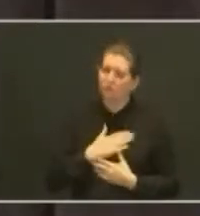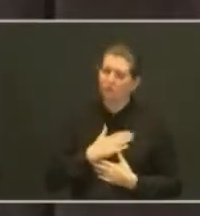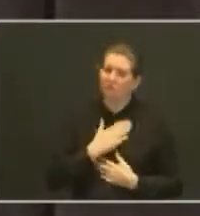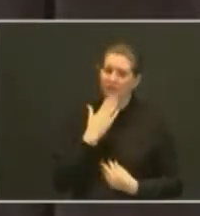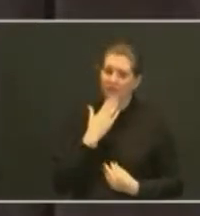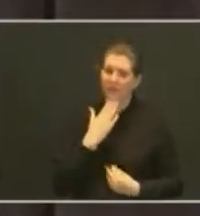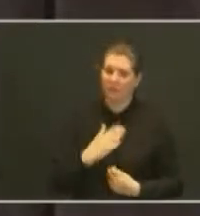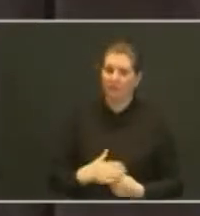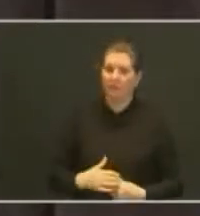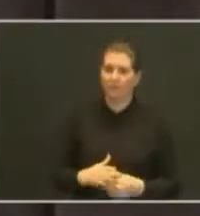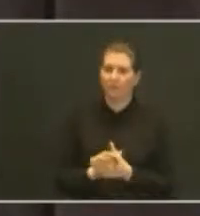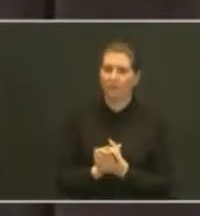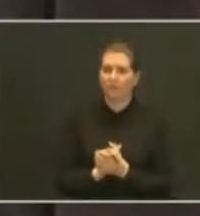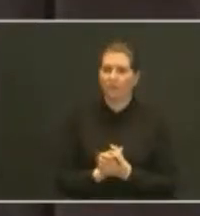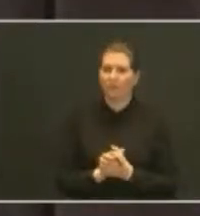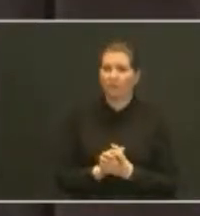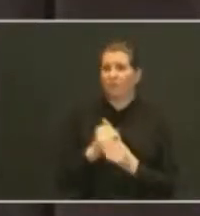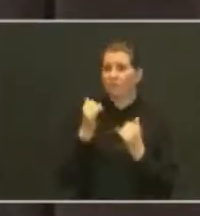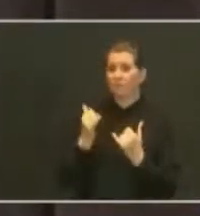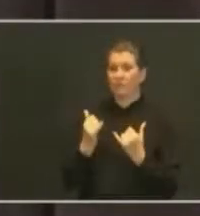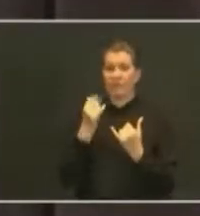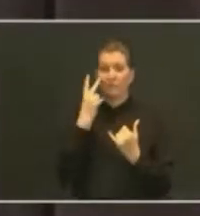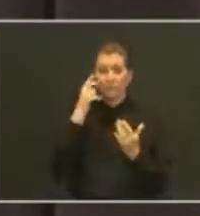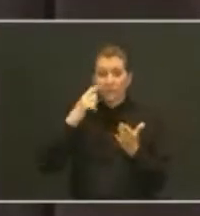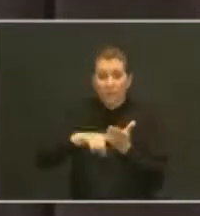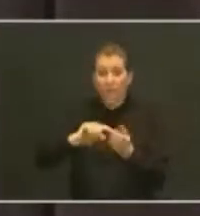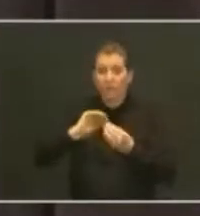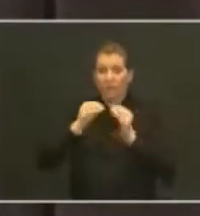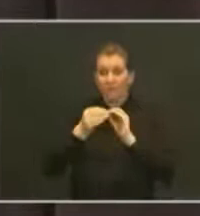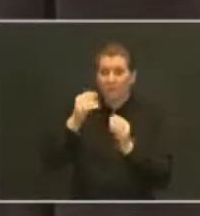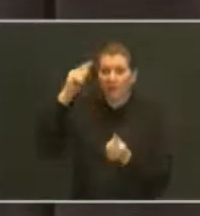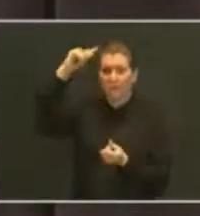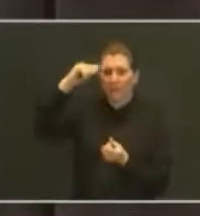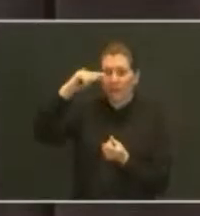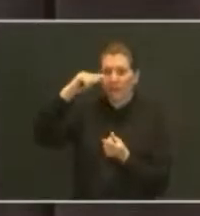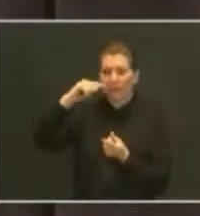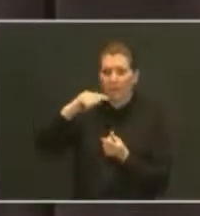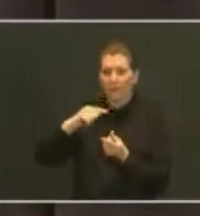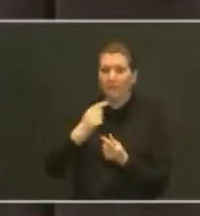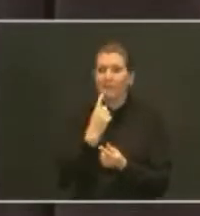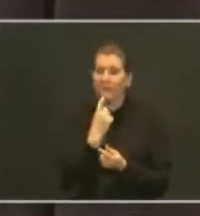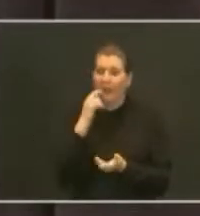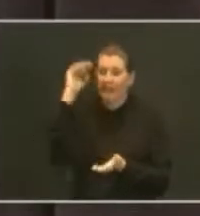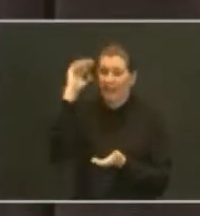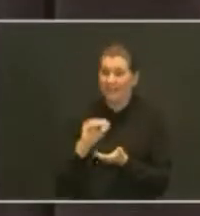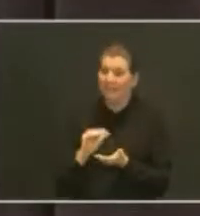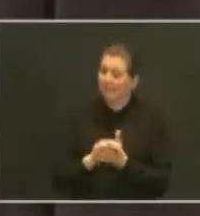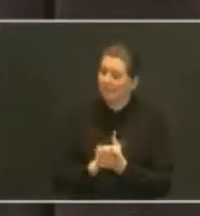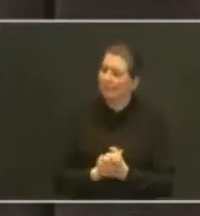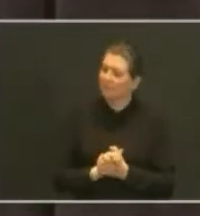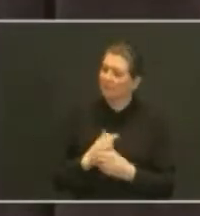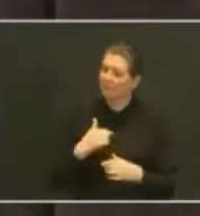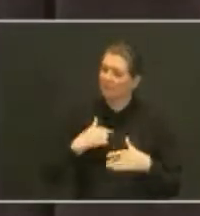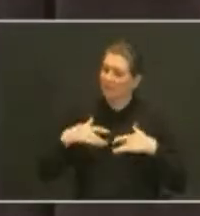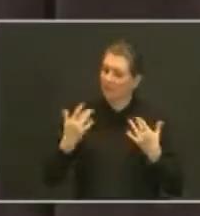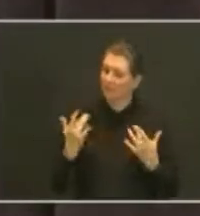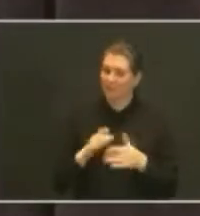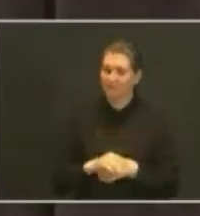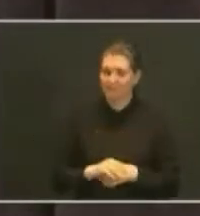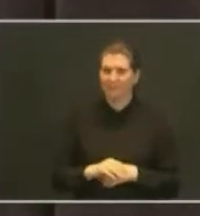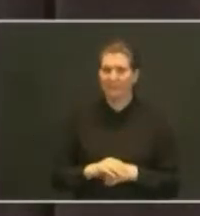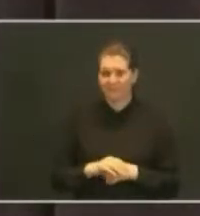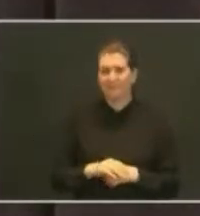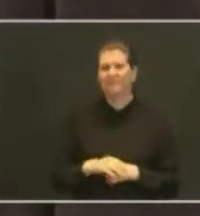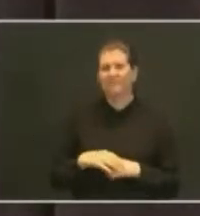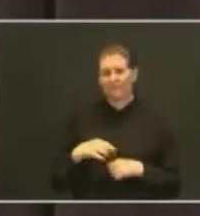our data is in such a component of this response now that we're able to move